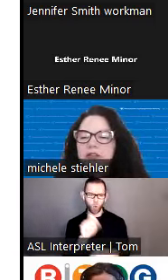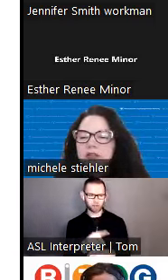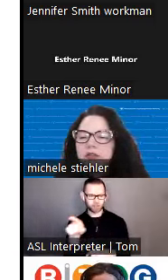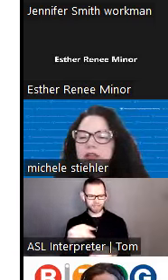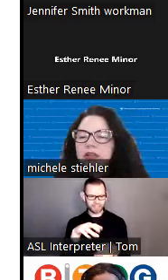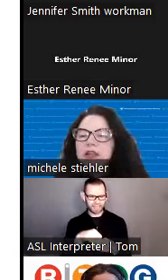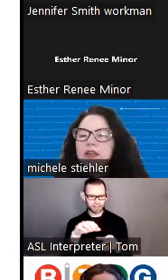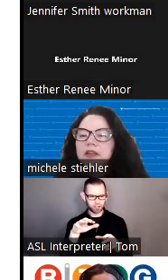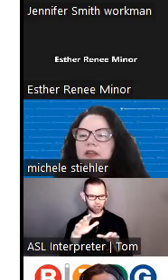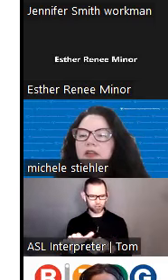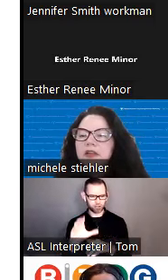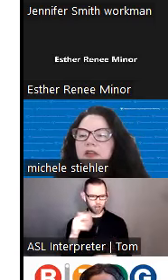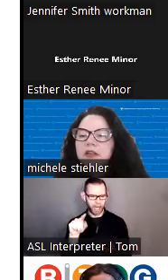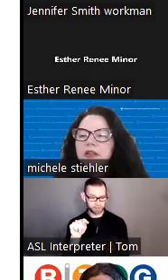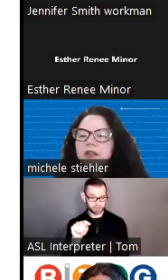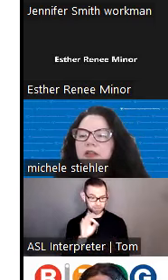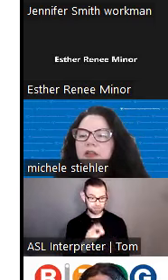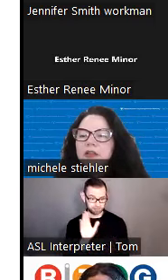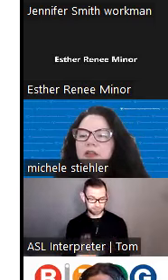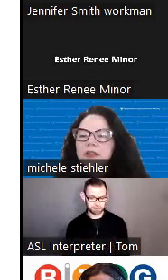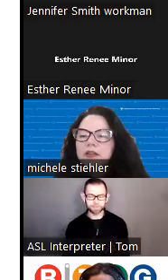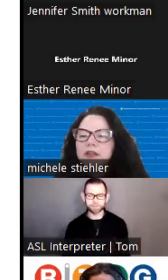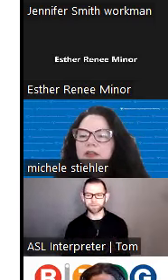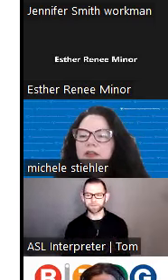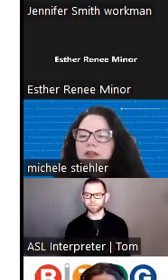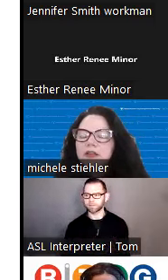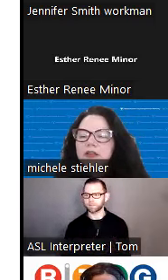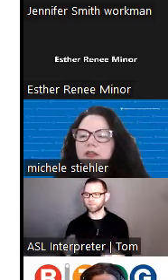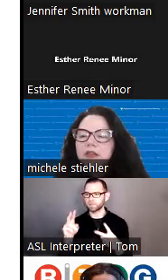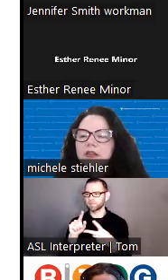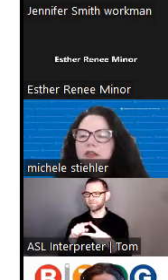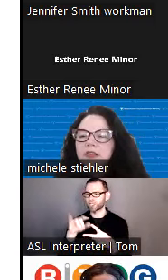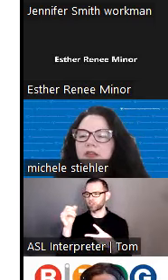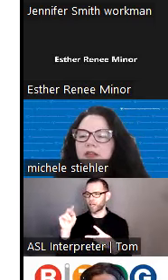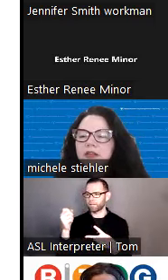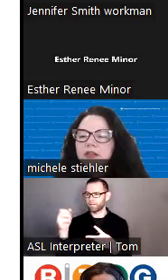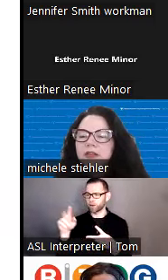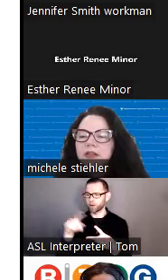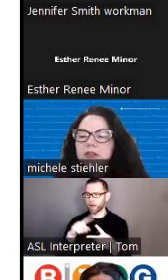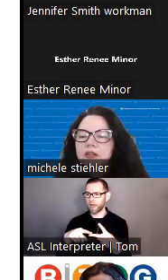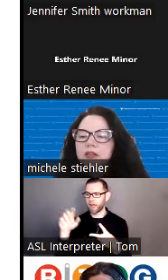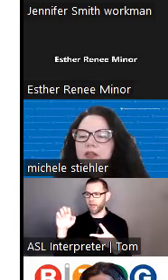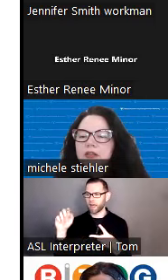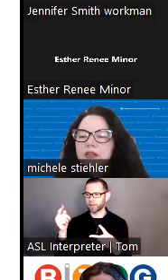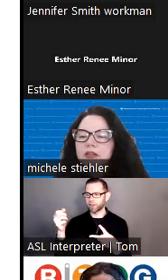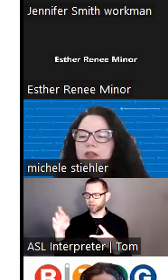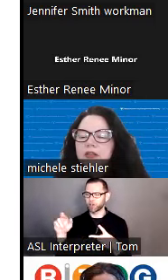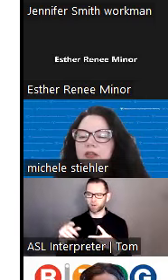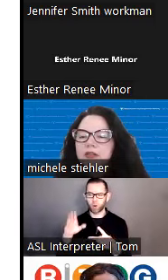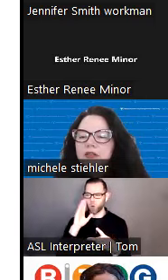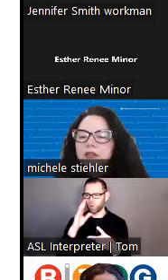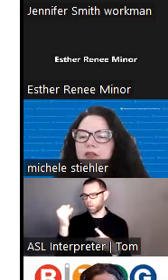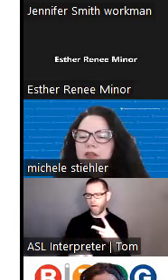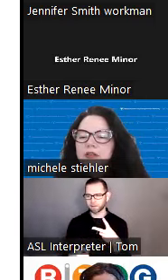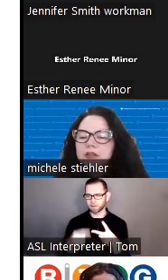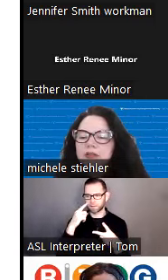great. Okay. Jennifer and Esther, I'm going to have you two be the last questions and comments for this session before we